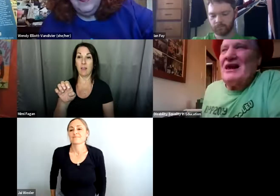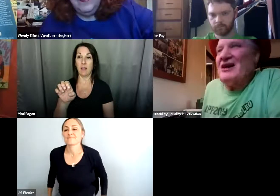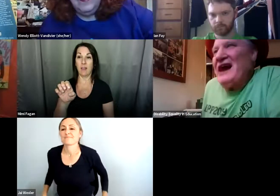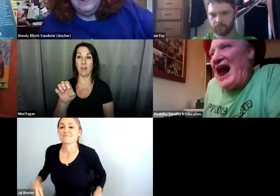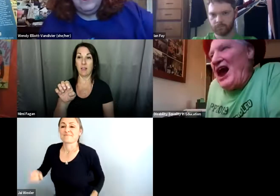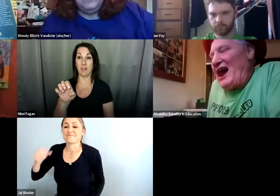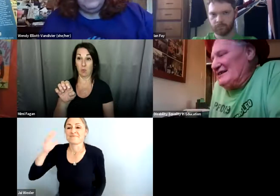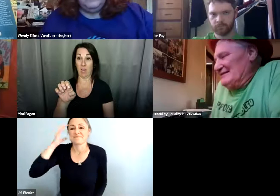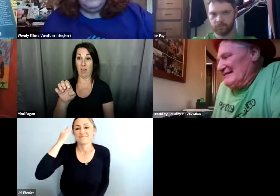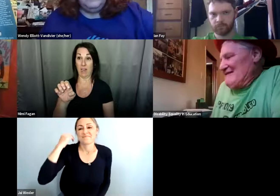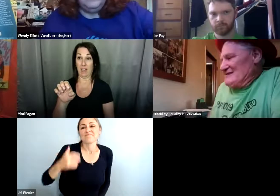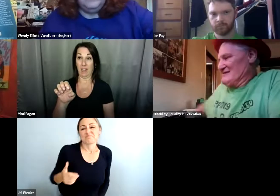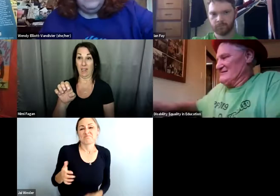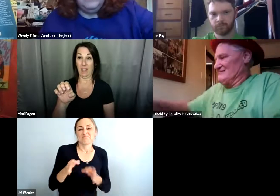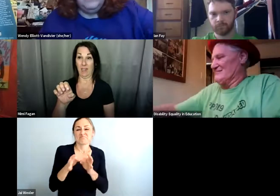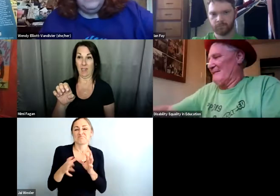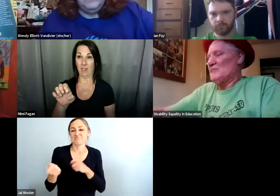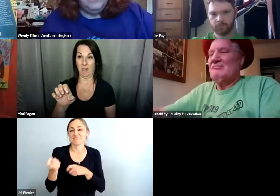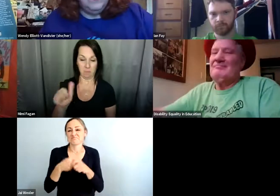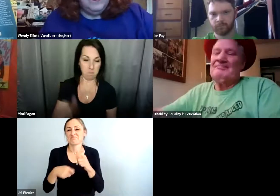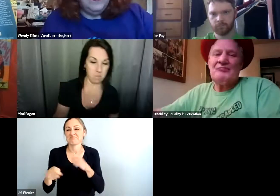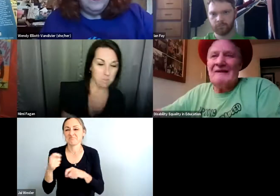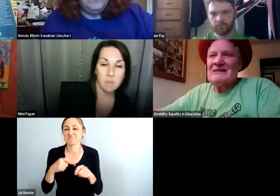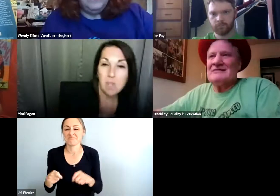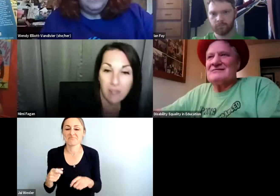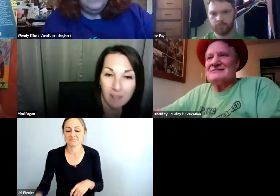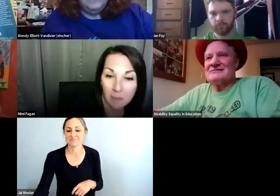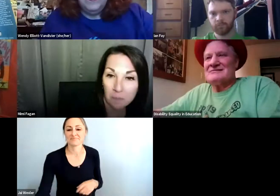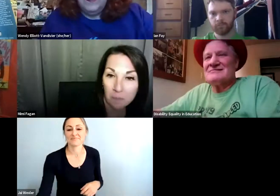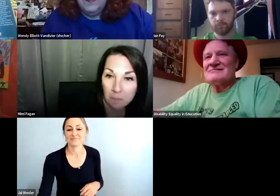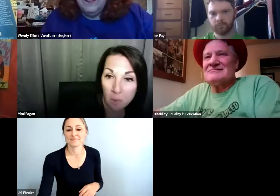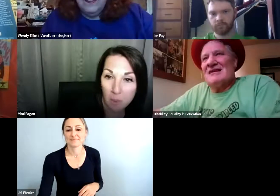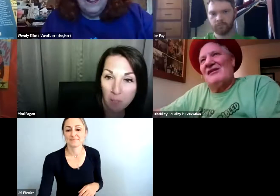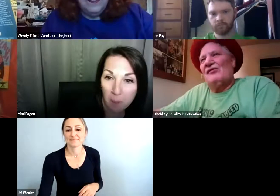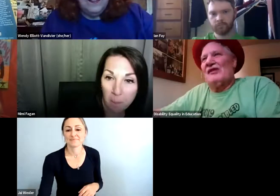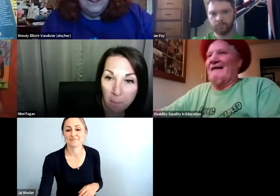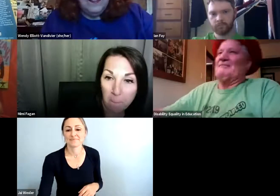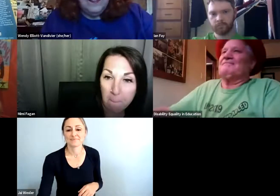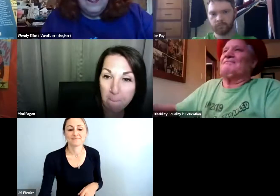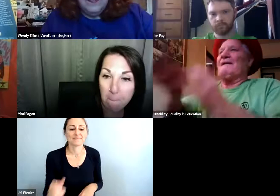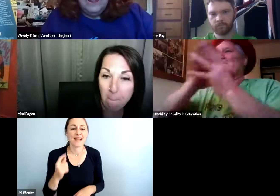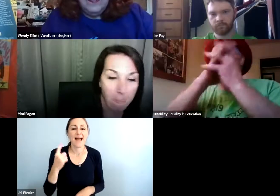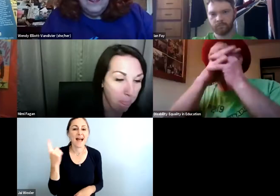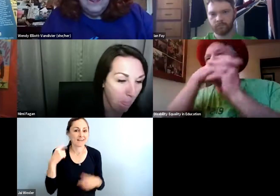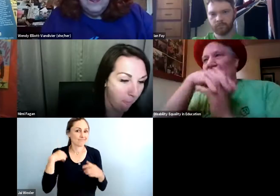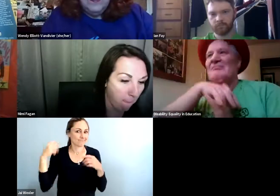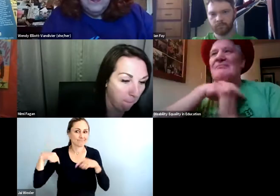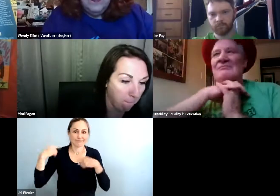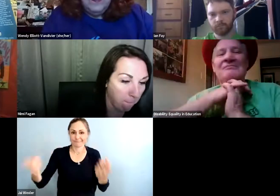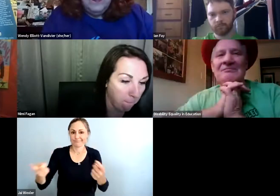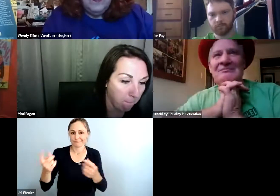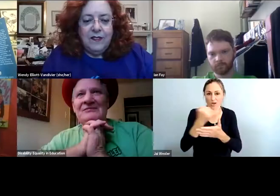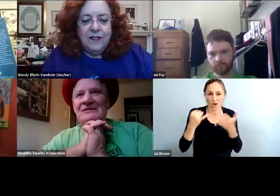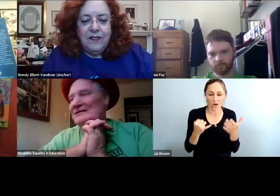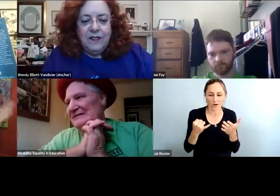I'd say from, I've always been into art. I've always been the artistic person, right? But it didn't